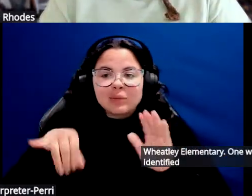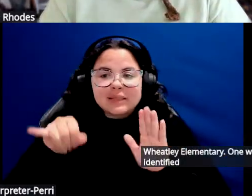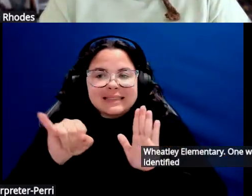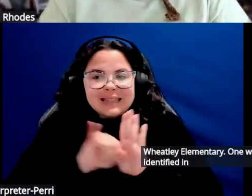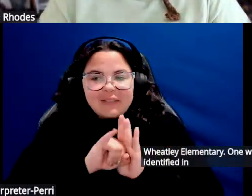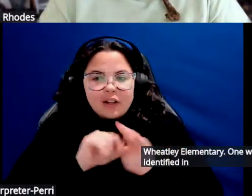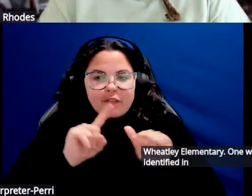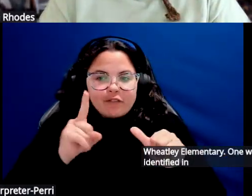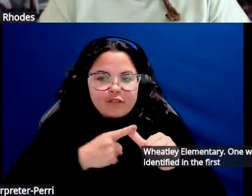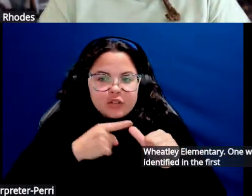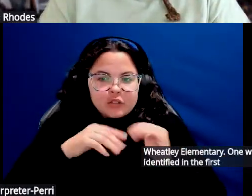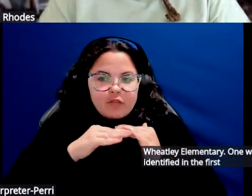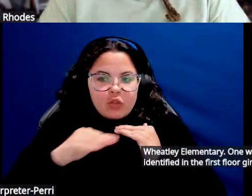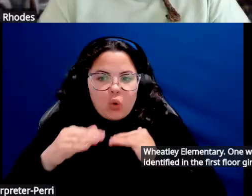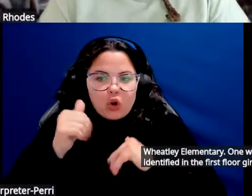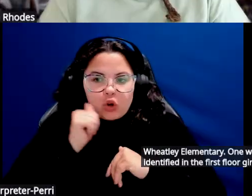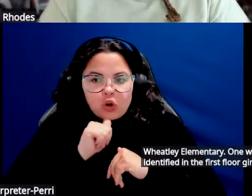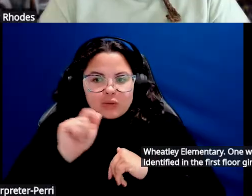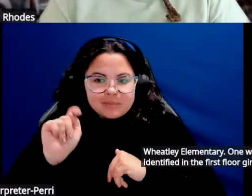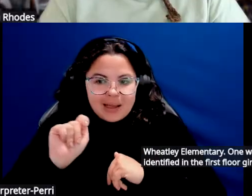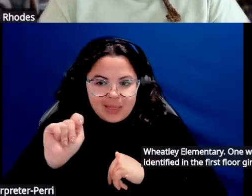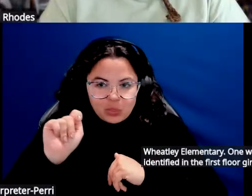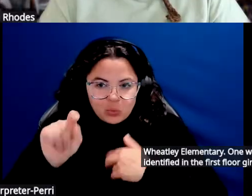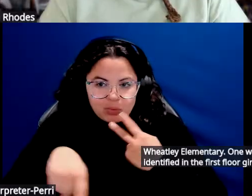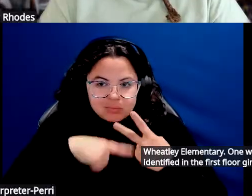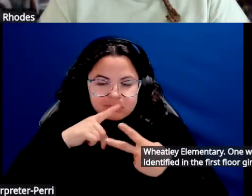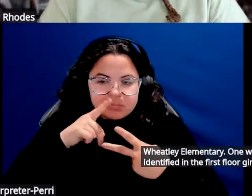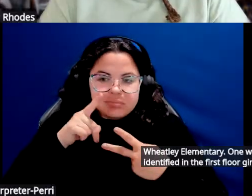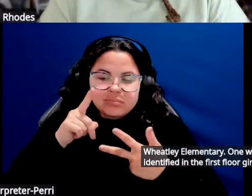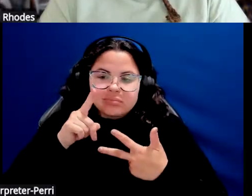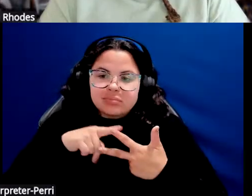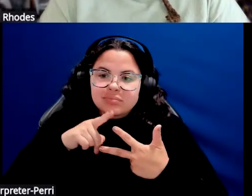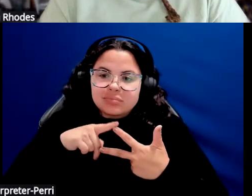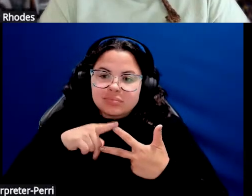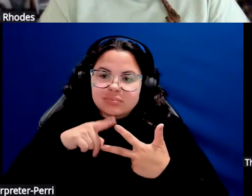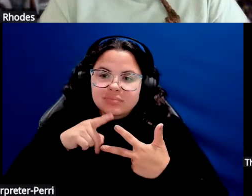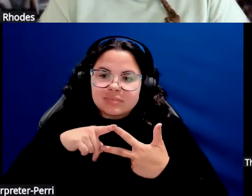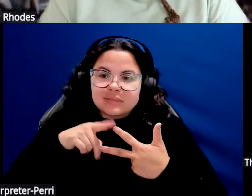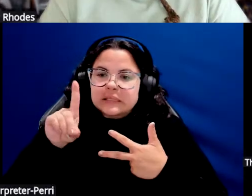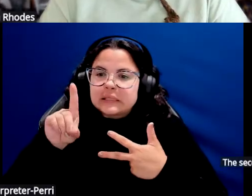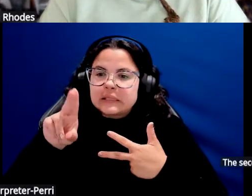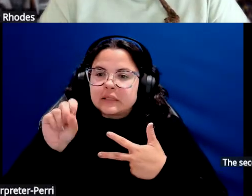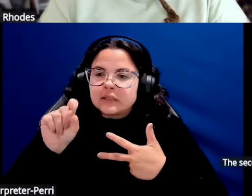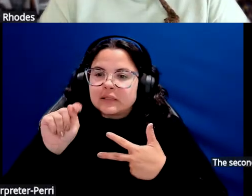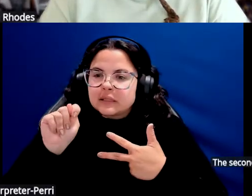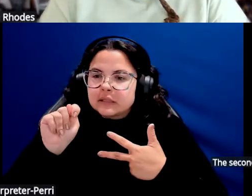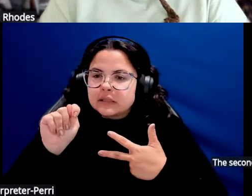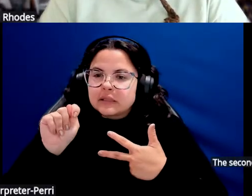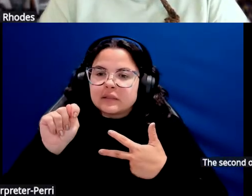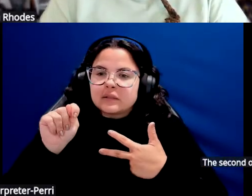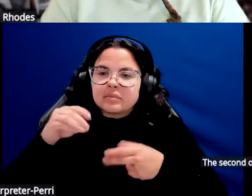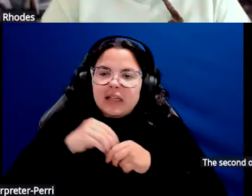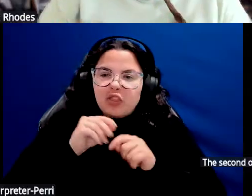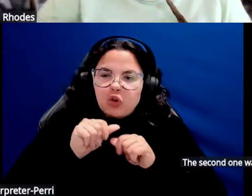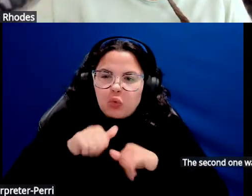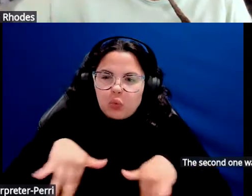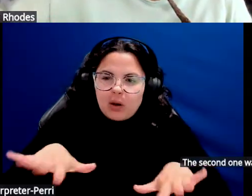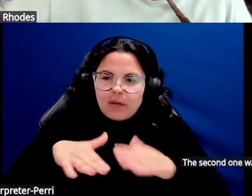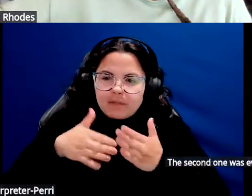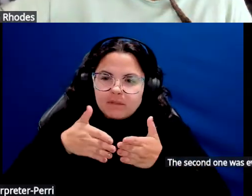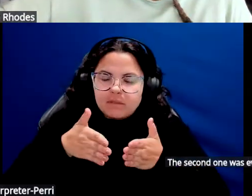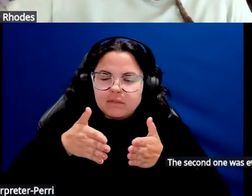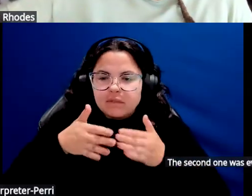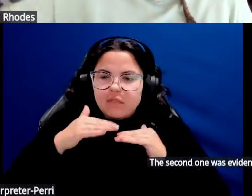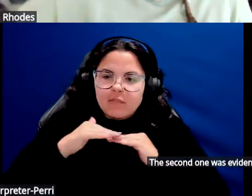first floor girls' bathroom. The second one was evidence of dust identified in the ground floor